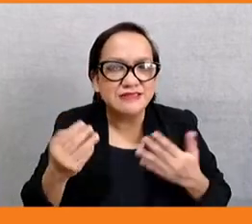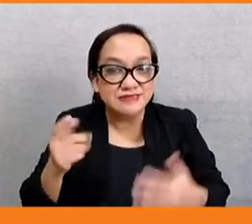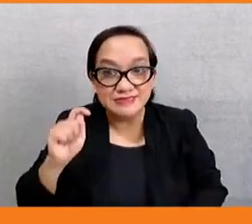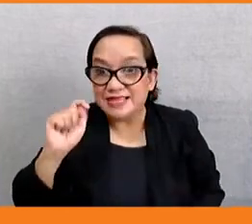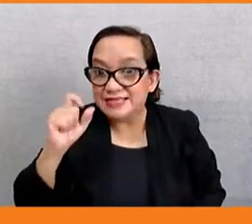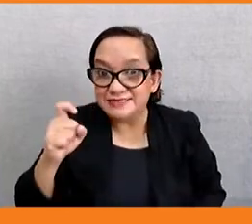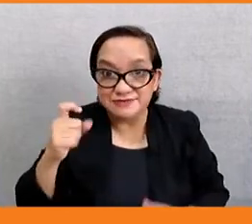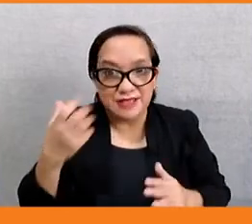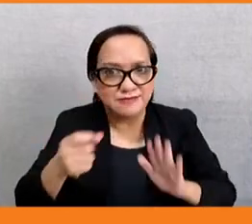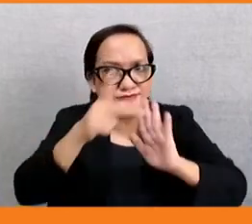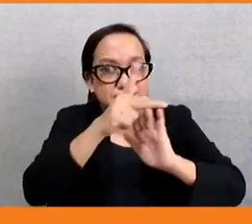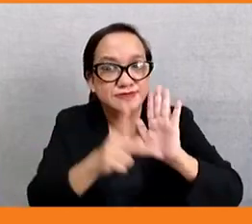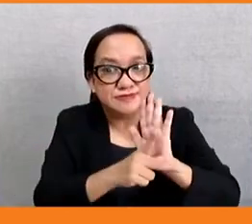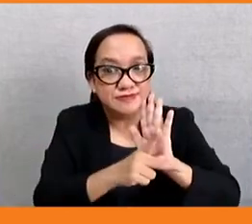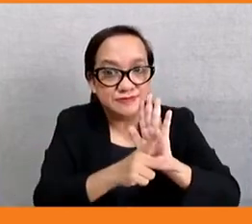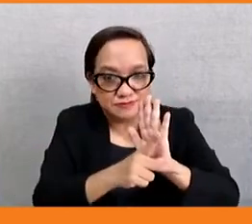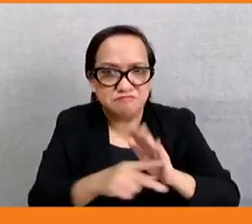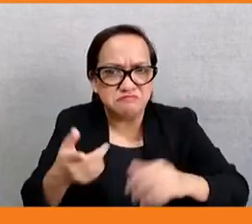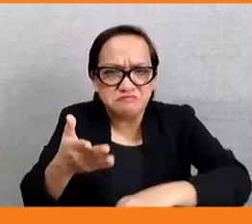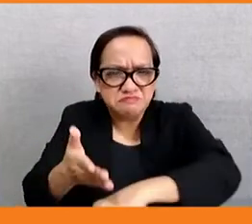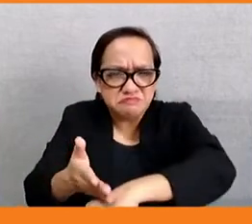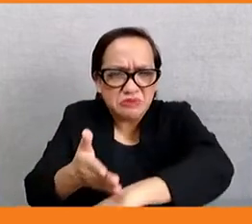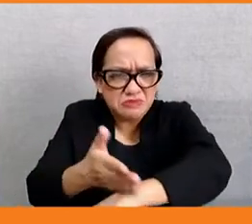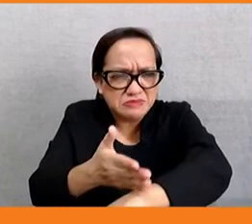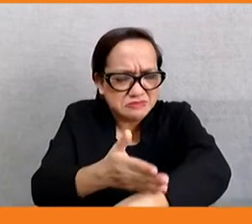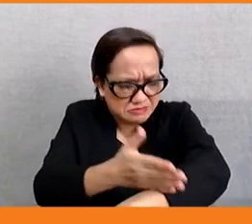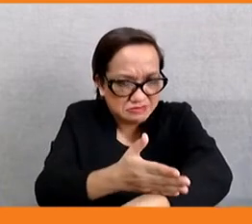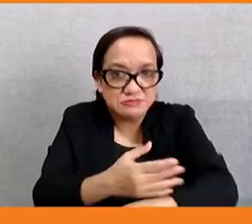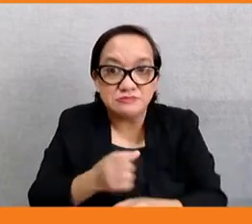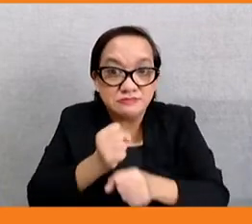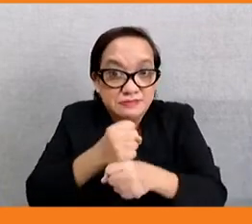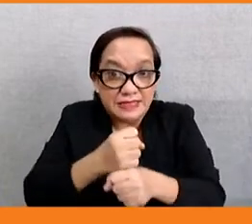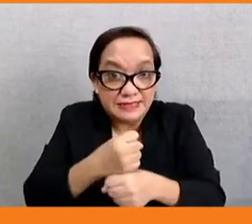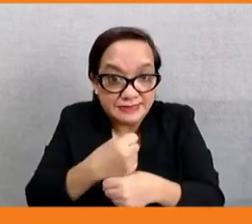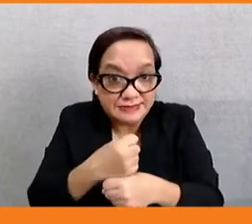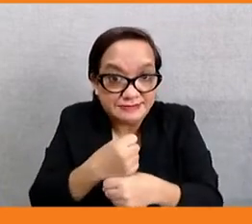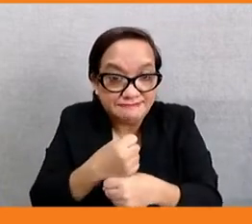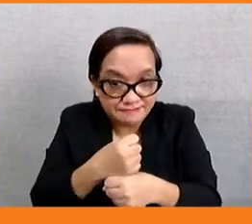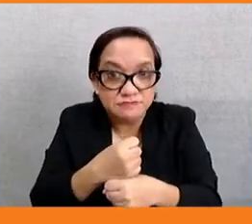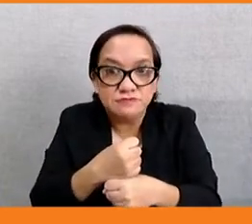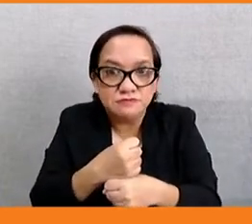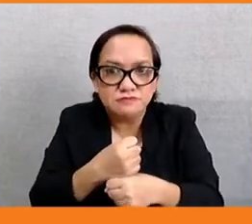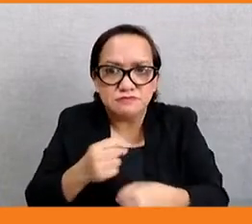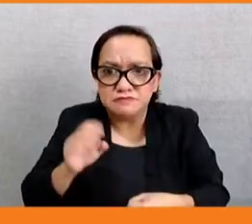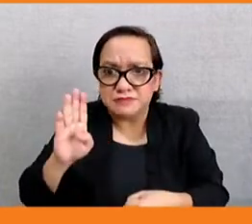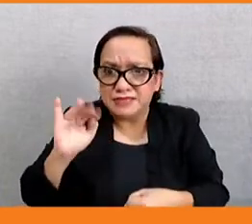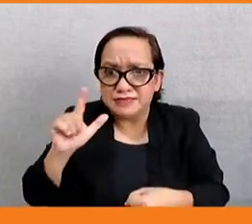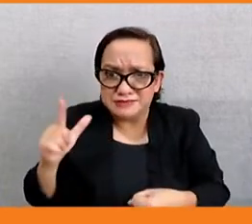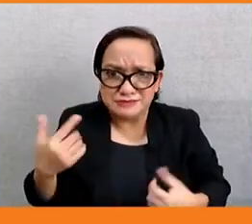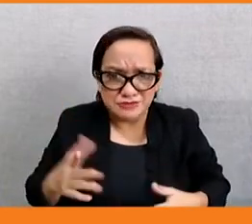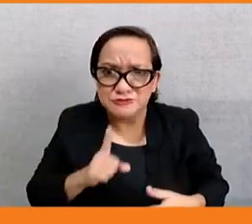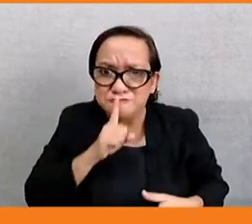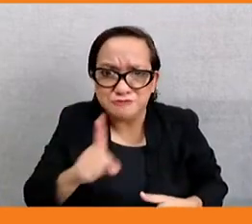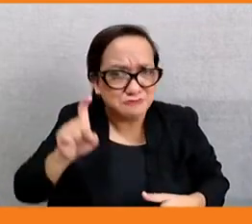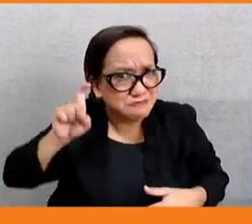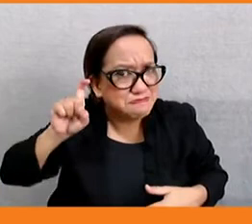by making tax administration, tax collection exercise more efficiently, for example,